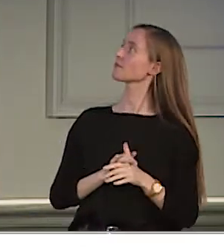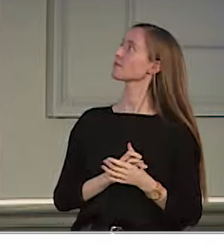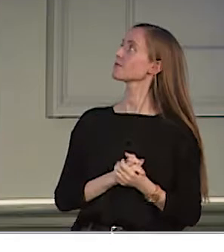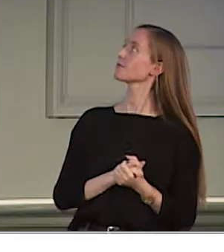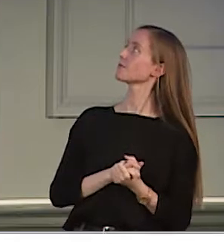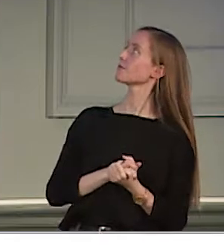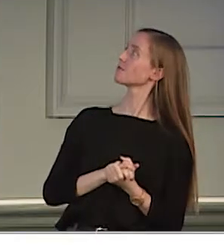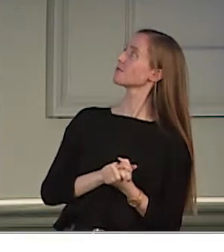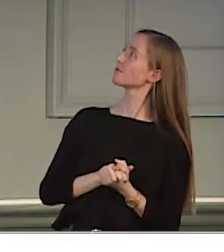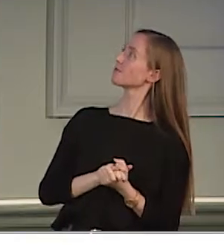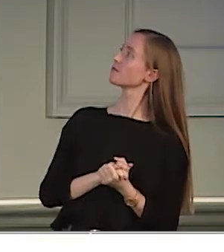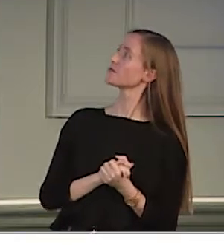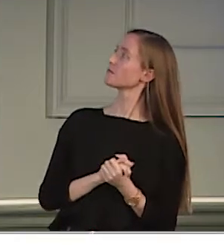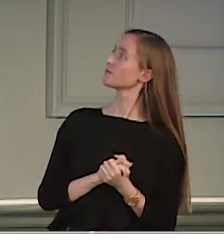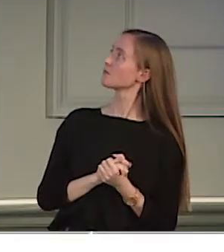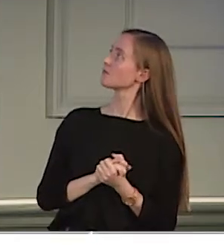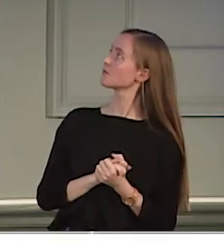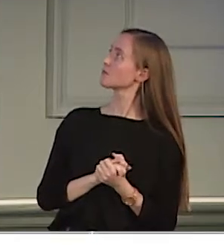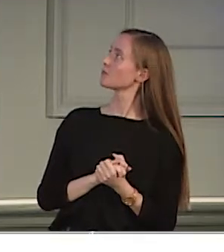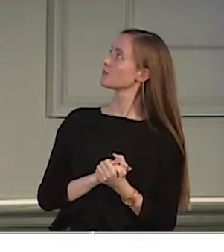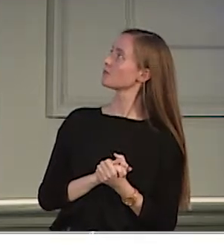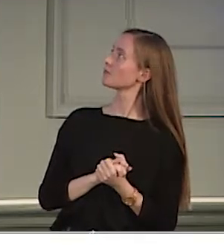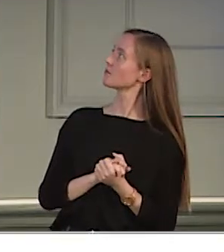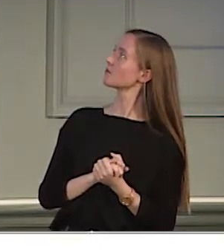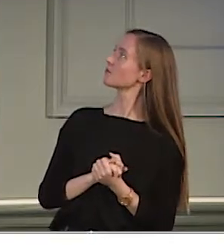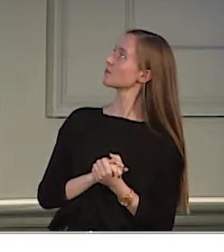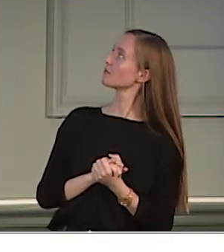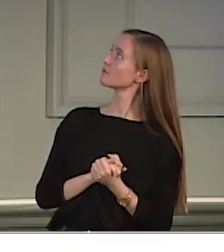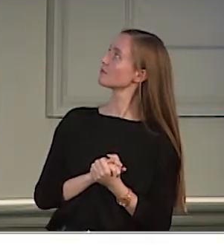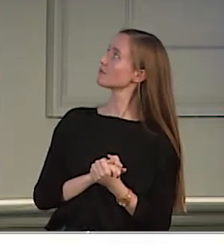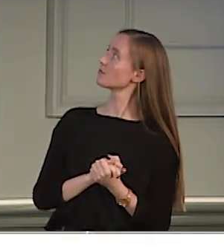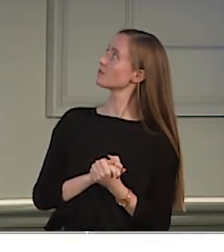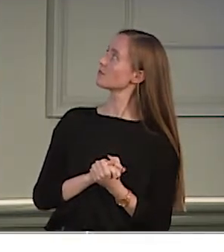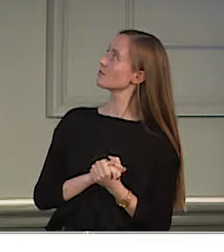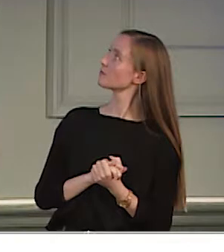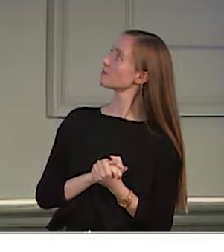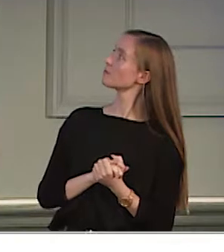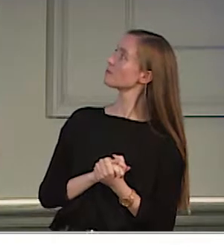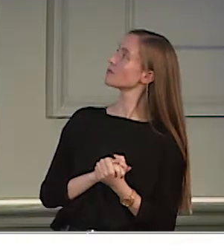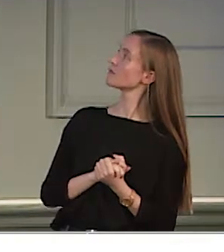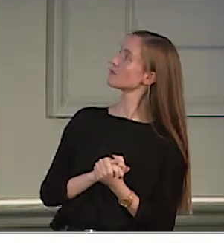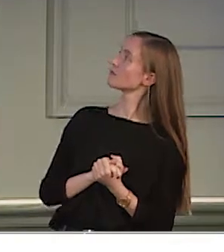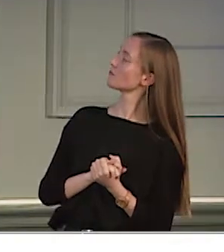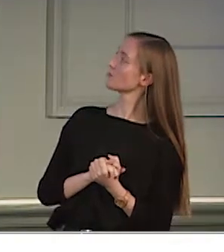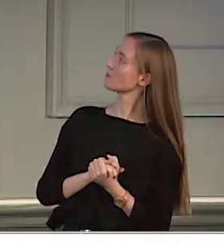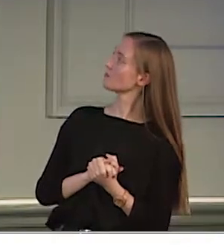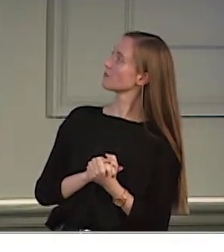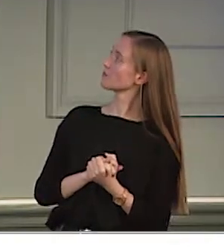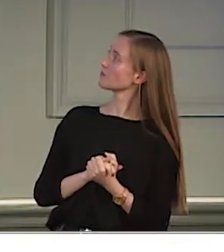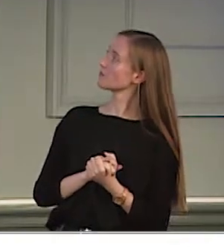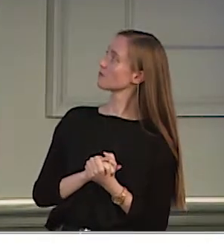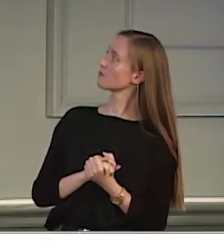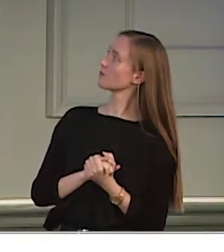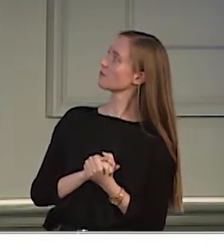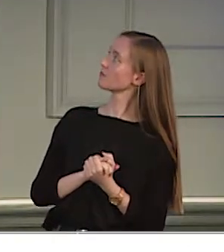20 ECTS. It requires a significant level of independent research by the student. It should be an integrative exercise that allows students